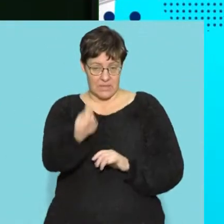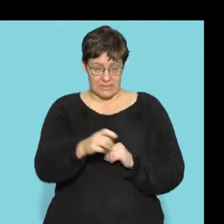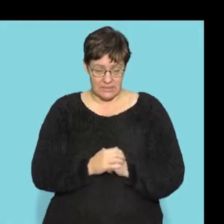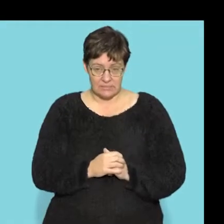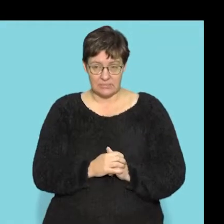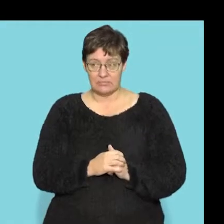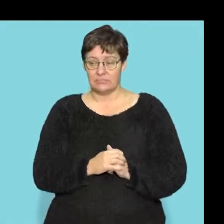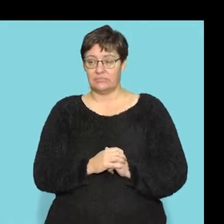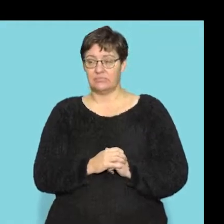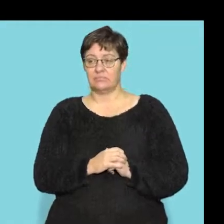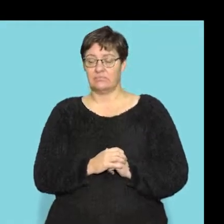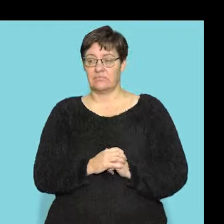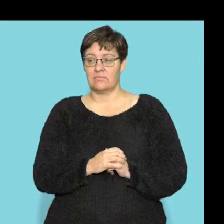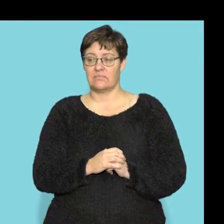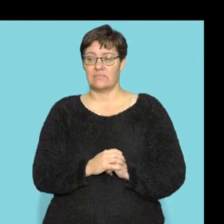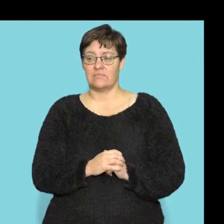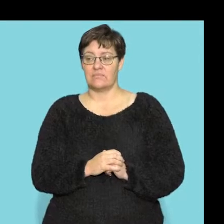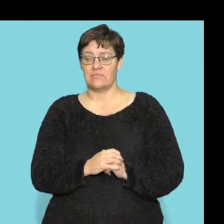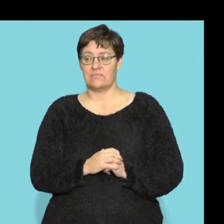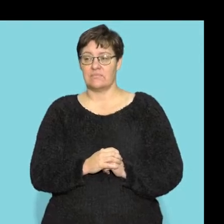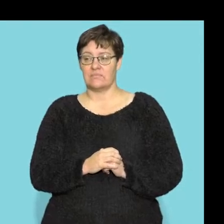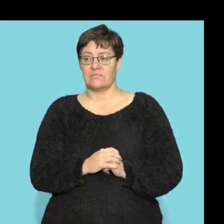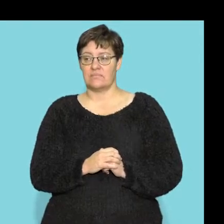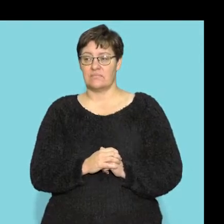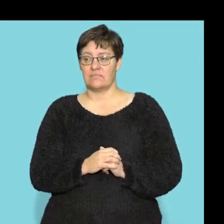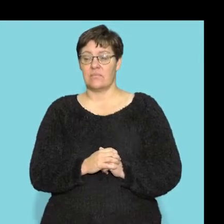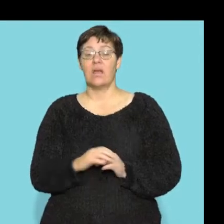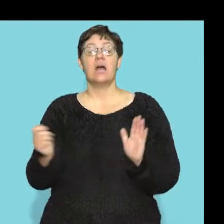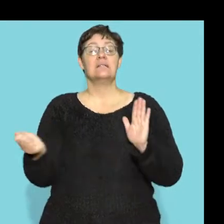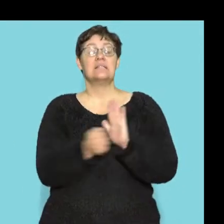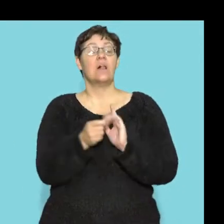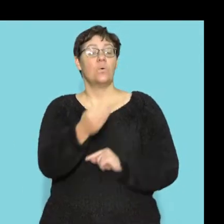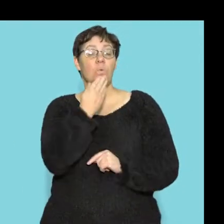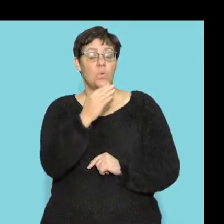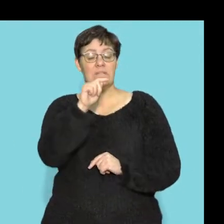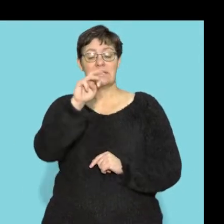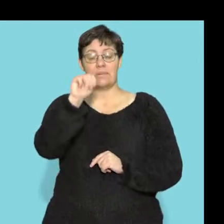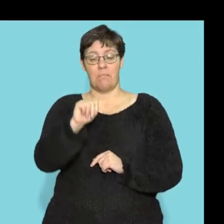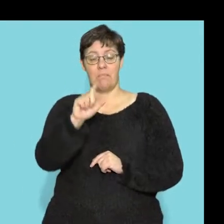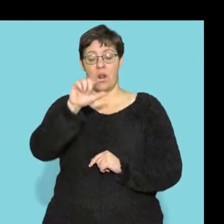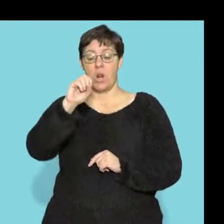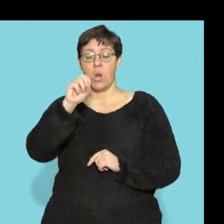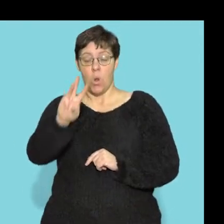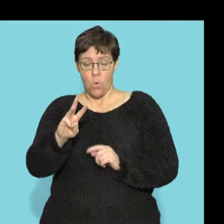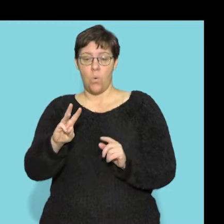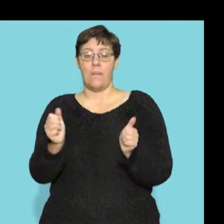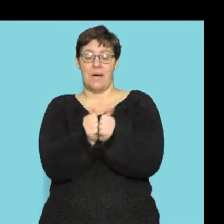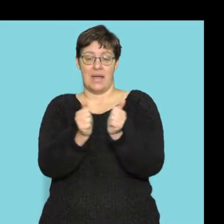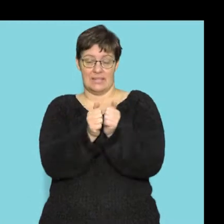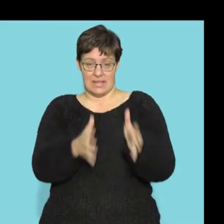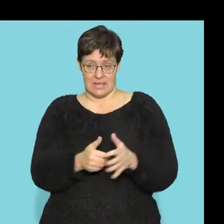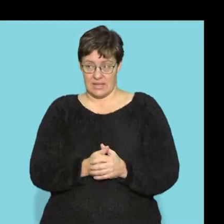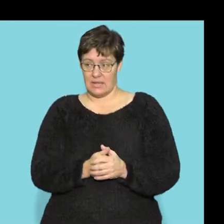Right. So, and this was sold to a partner, Tim Lowe, on the 30th of September, another important date.